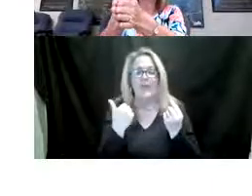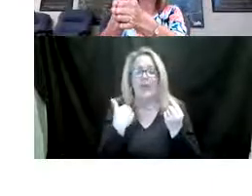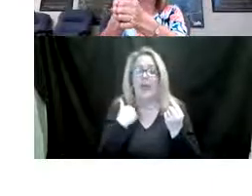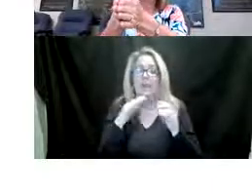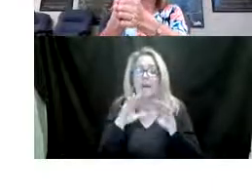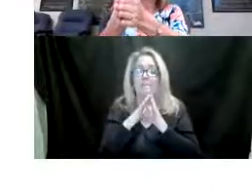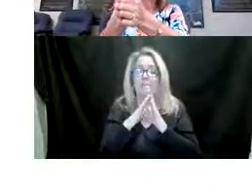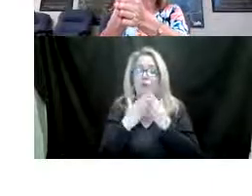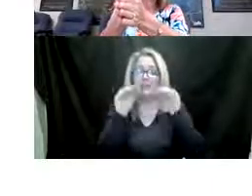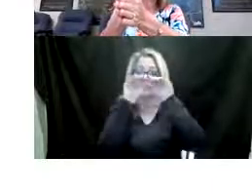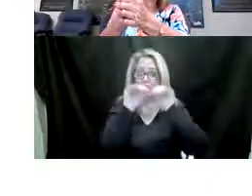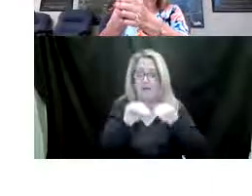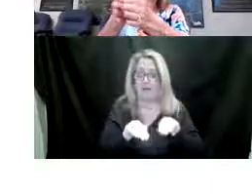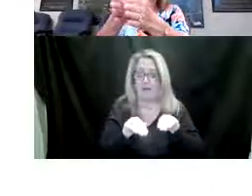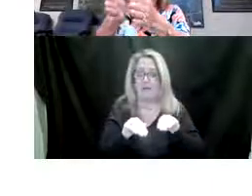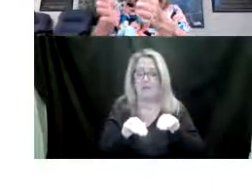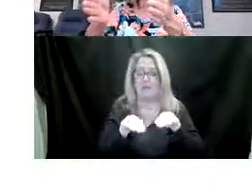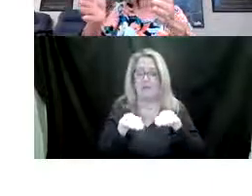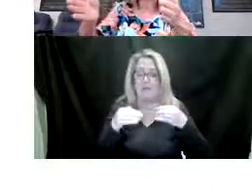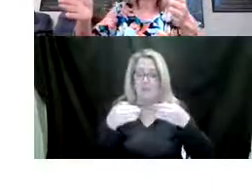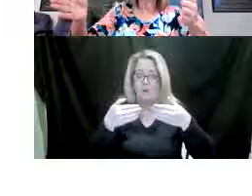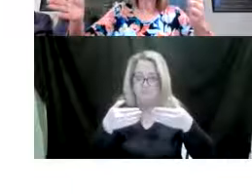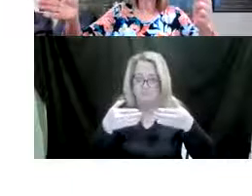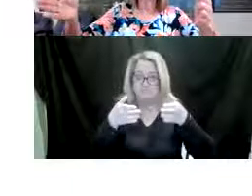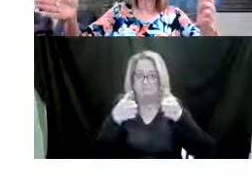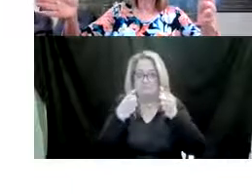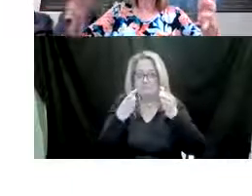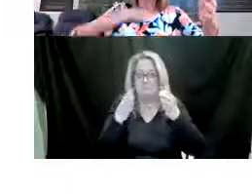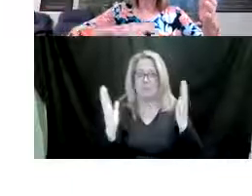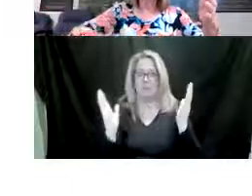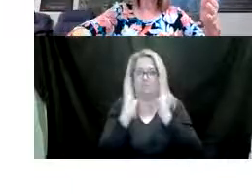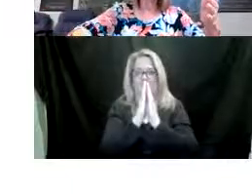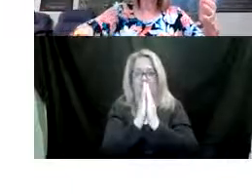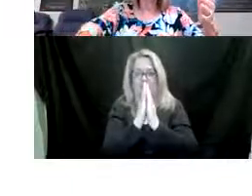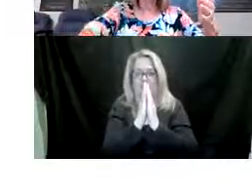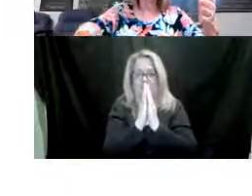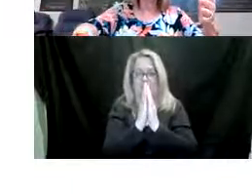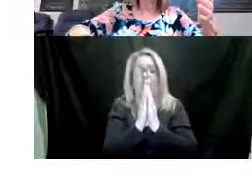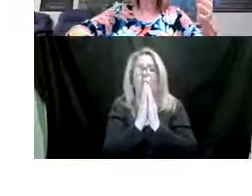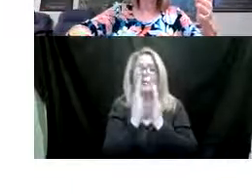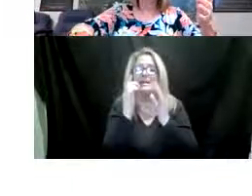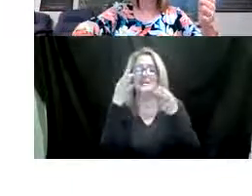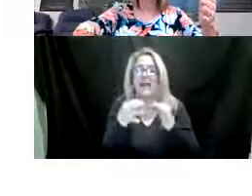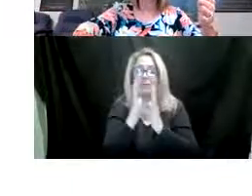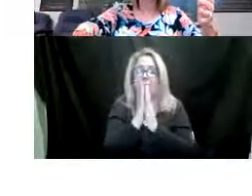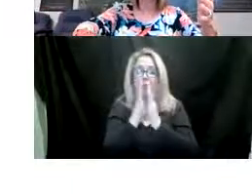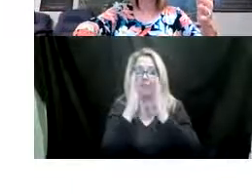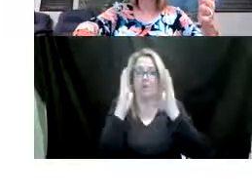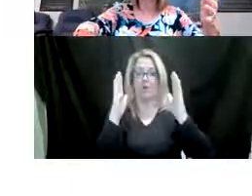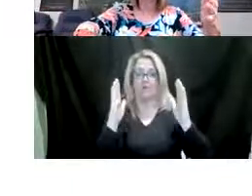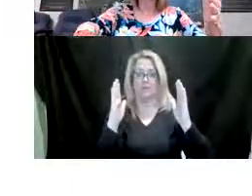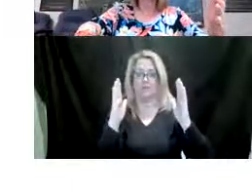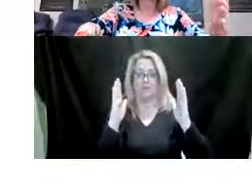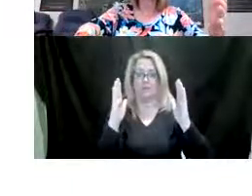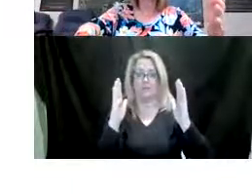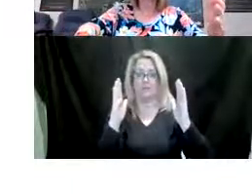back. And we decided we could pull those apart and then put a mat underneath. You could